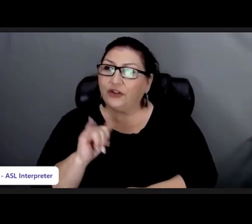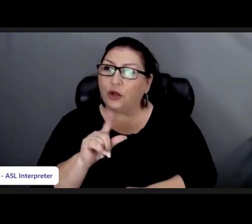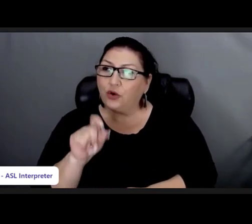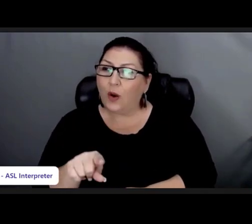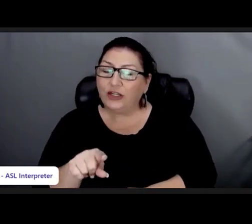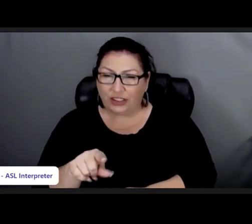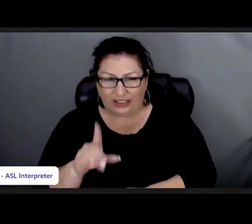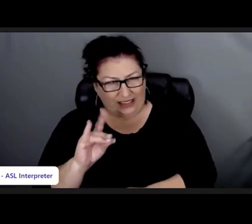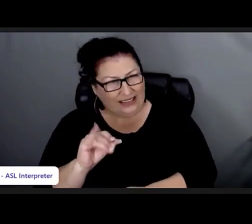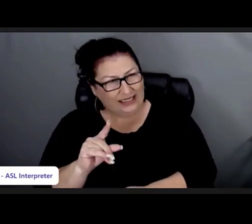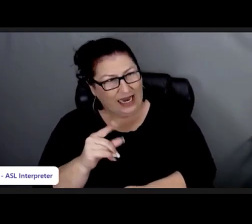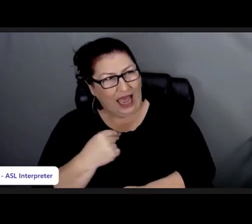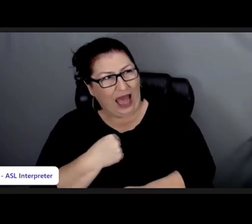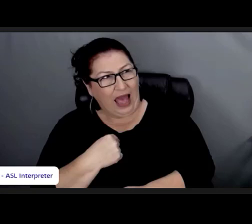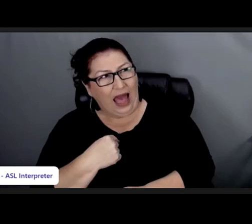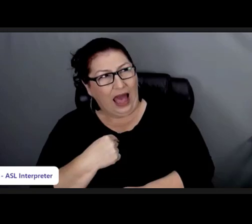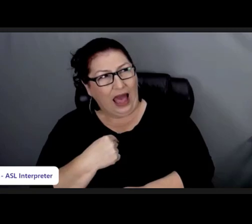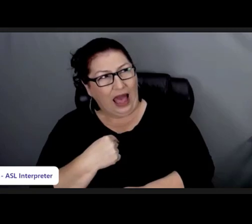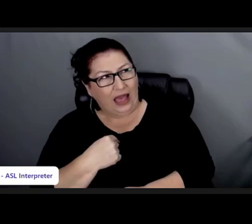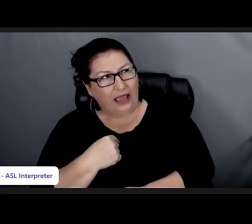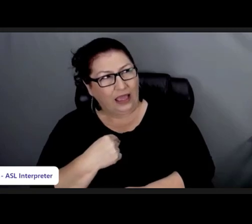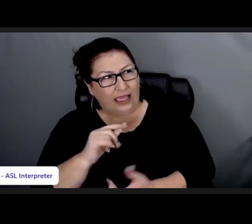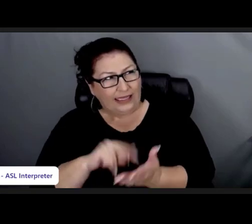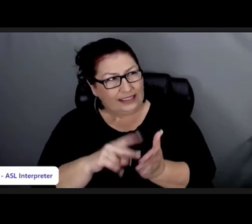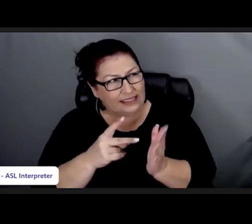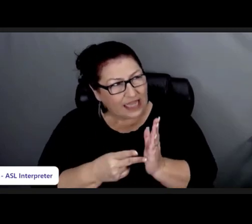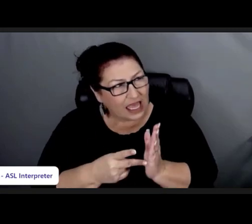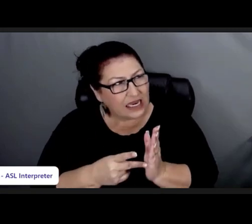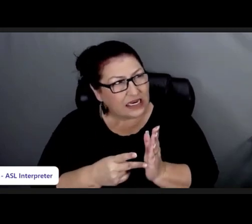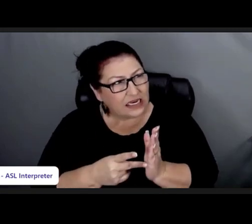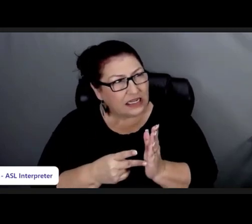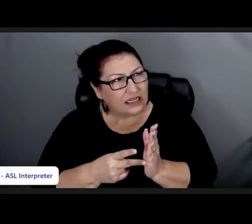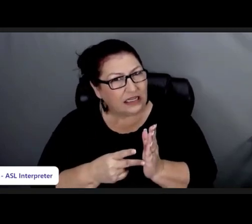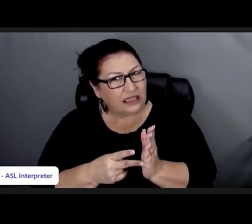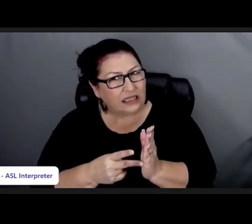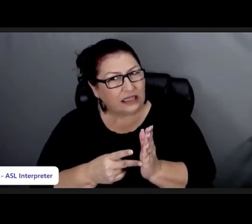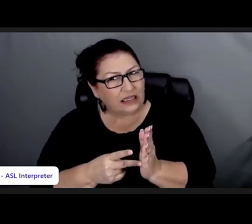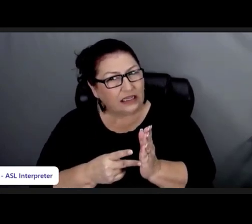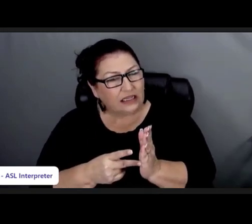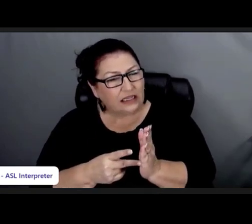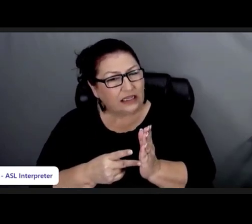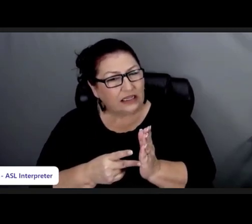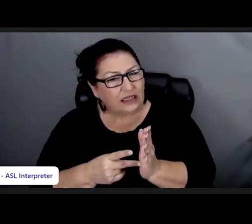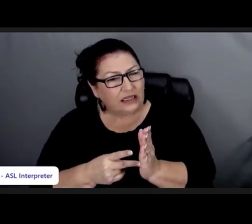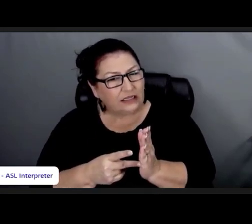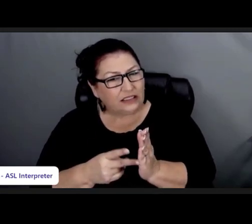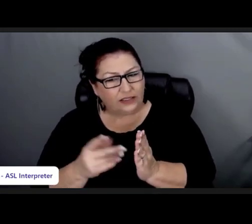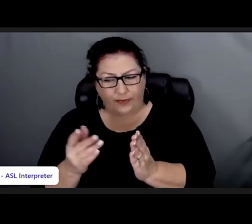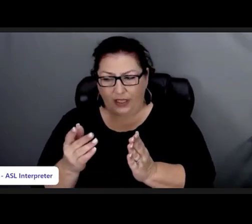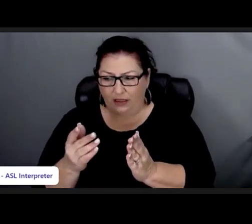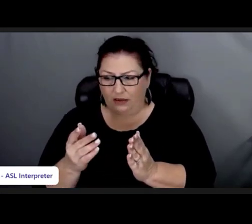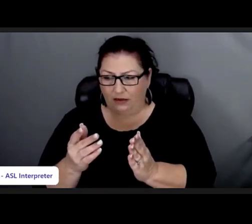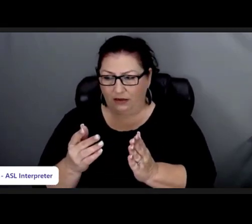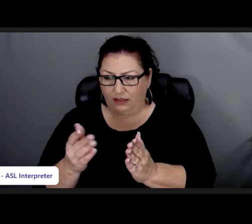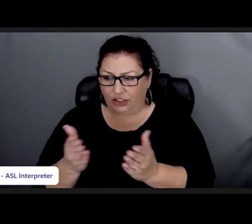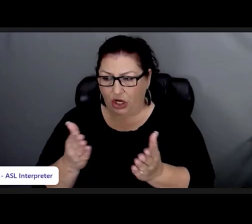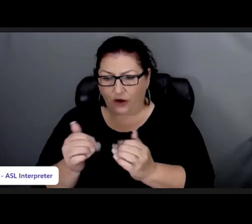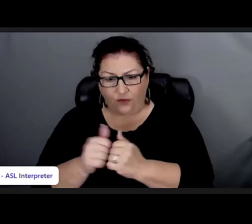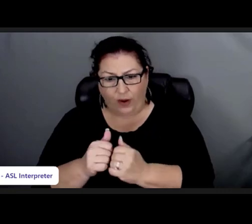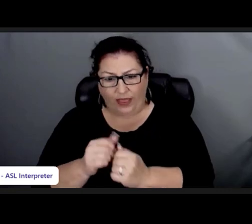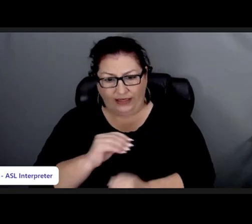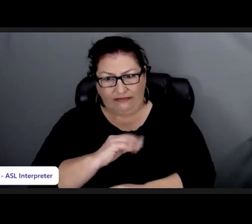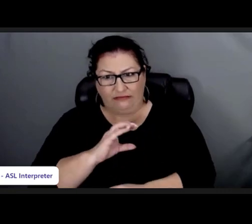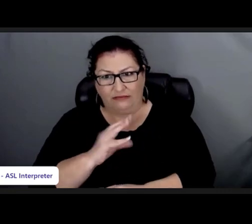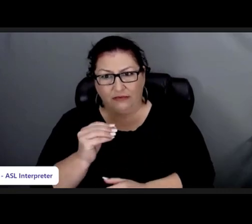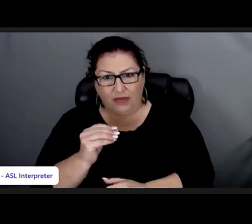did I intend the unintended to be served with dignity and with respect,